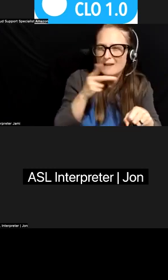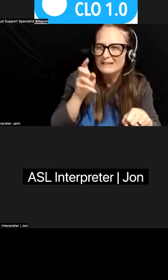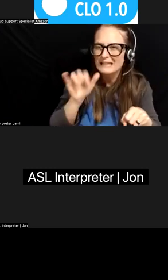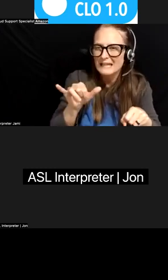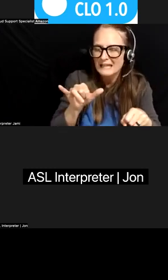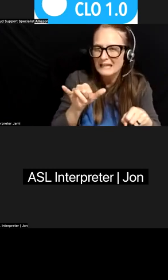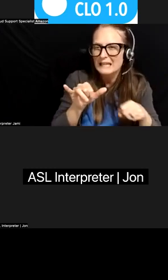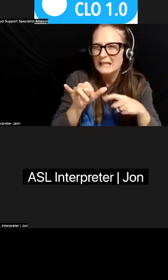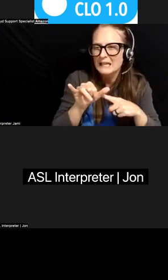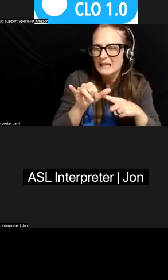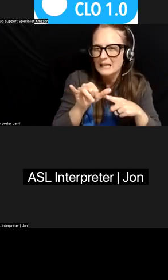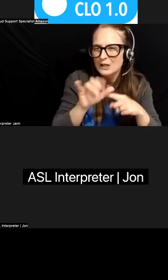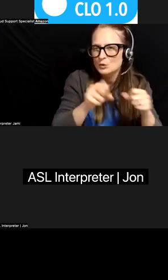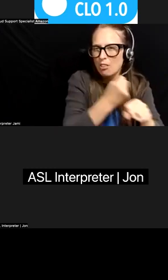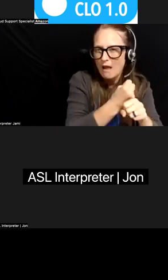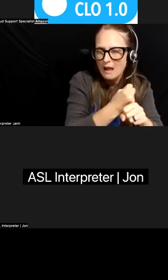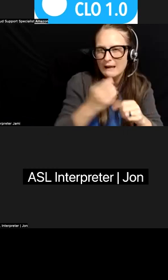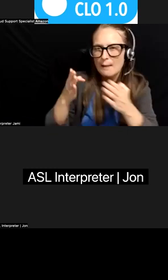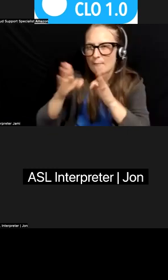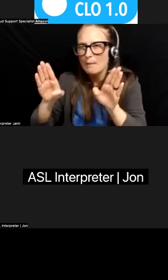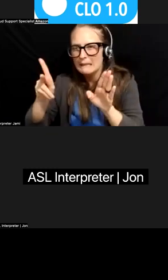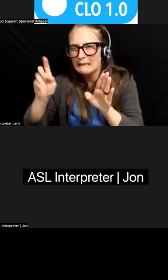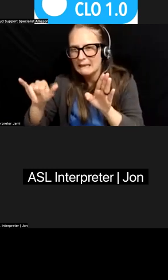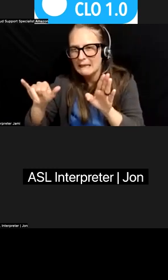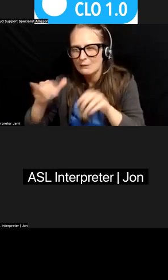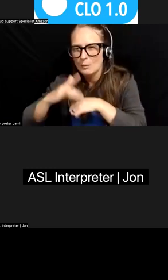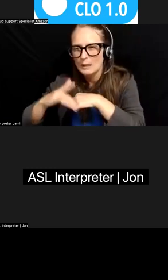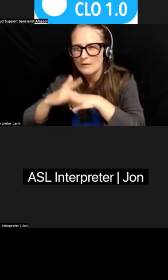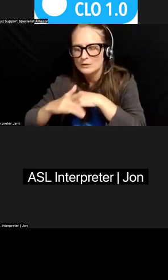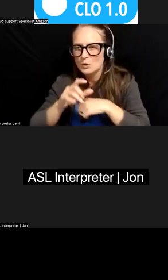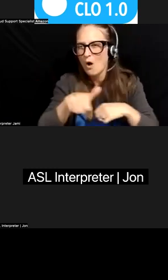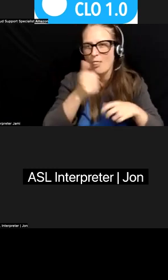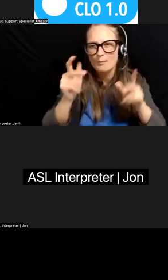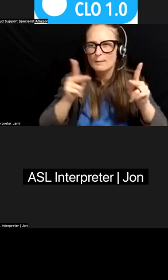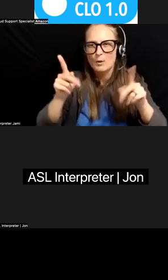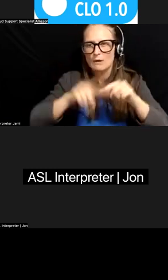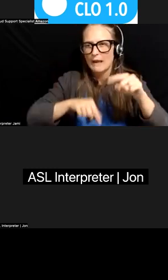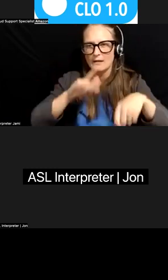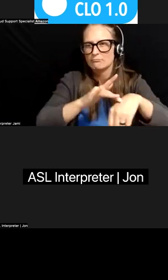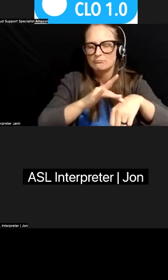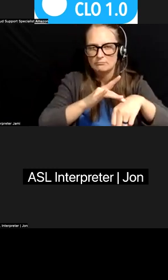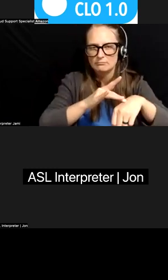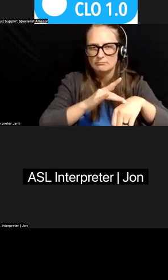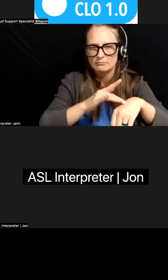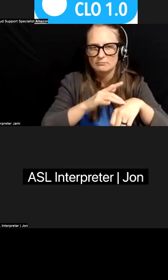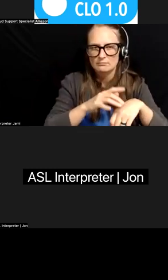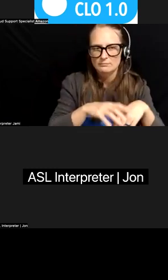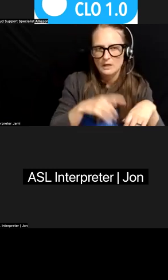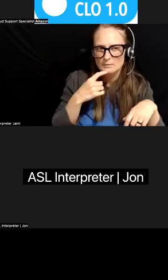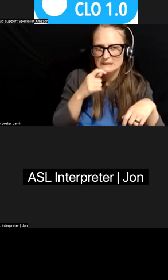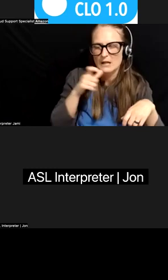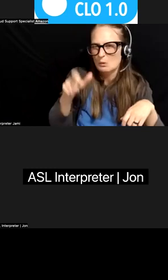and a public key that will be available. So nobody else can get to it. I'm just gonna say I don't need keys yet. And